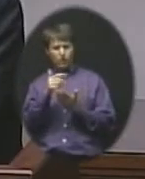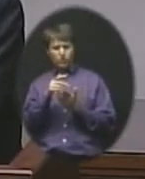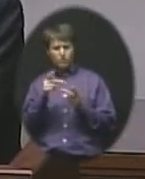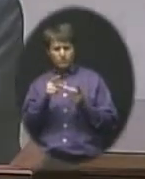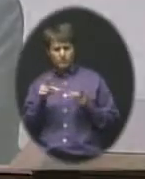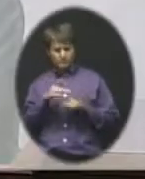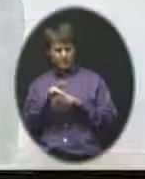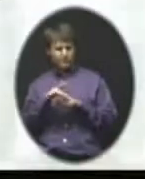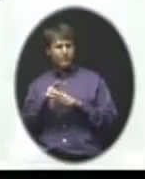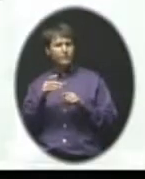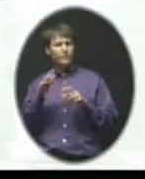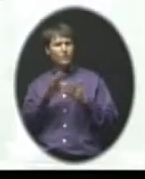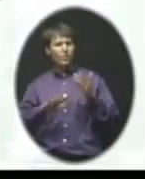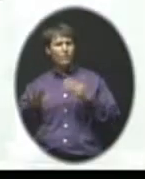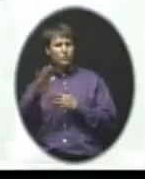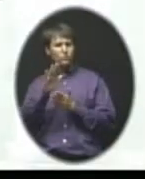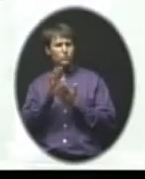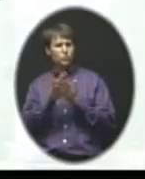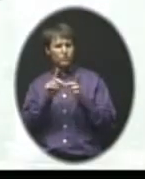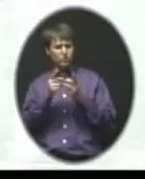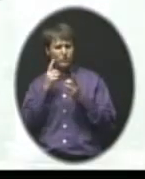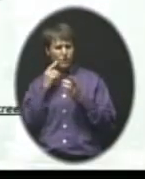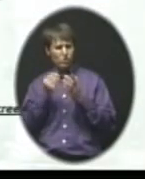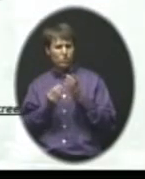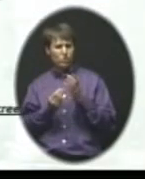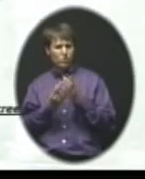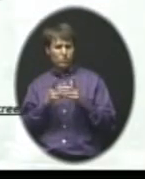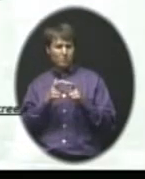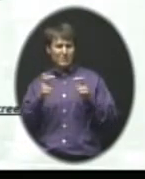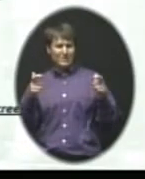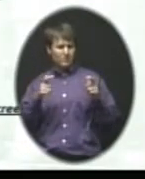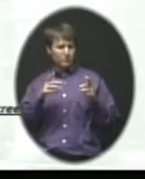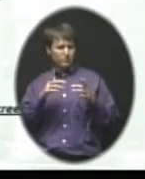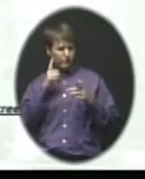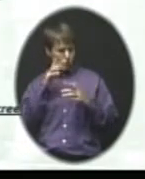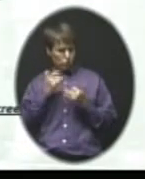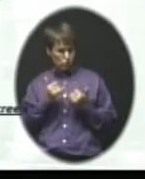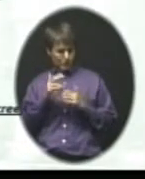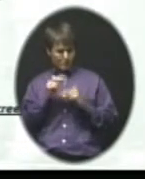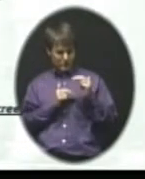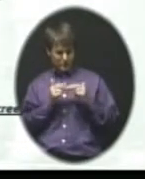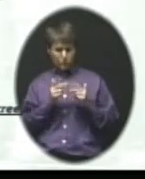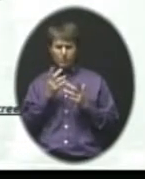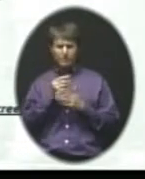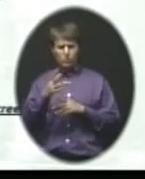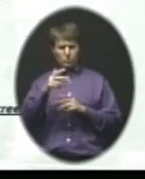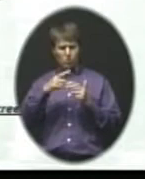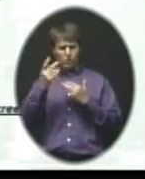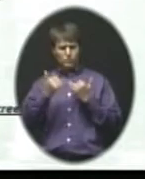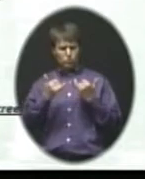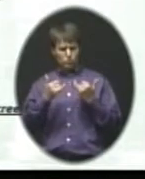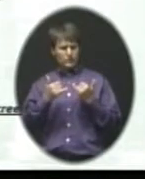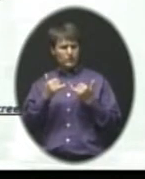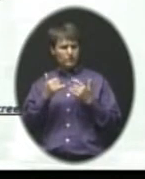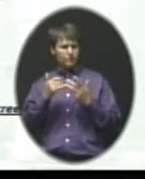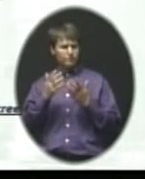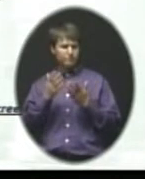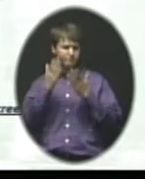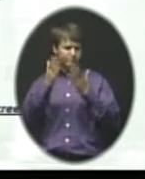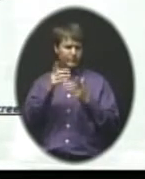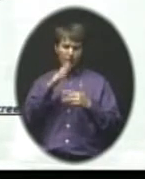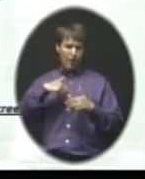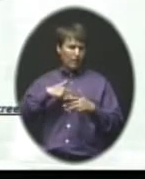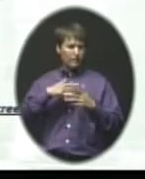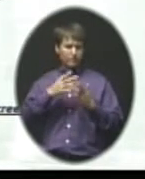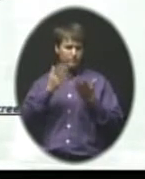across the district that are outgrowing their current spaces. And we have a couple programs that are under consideration right now. They have not come before the board,